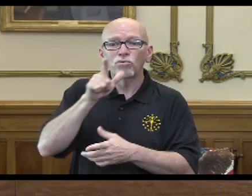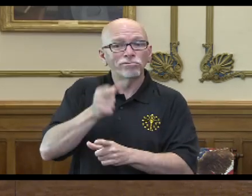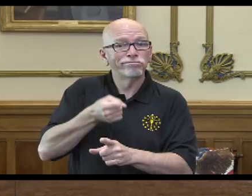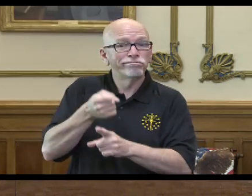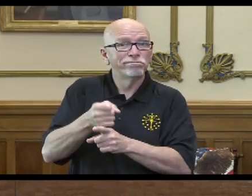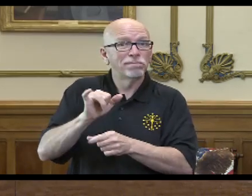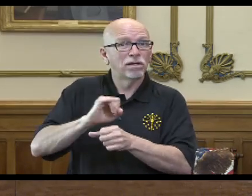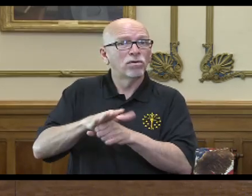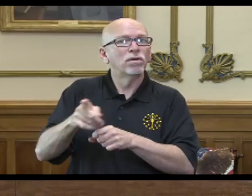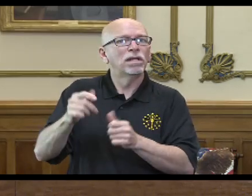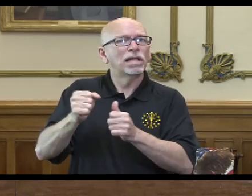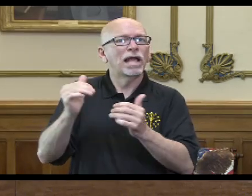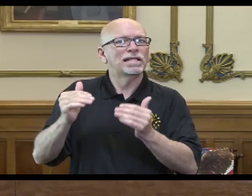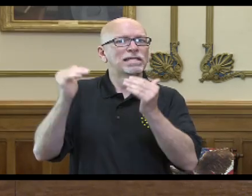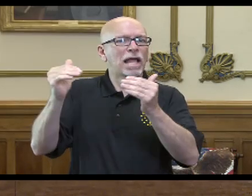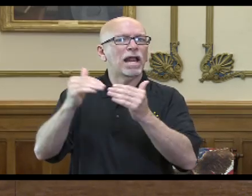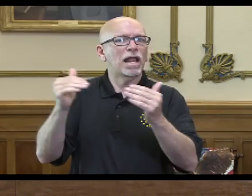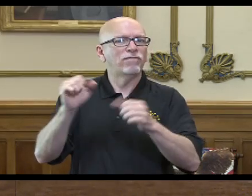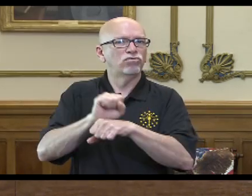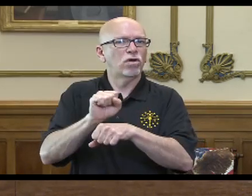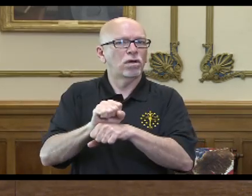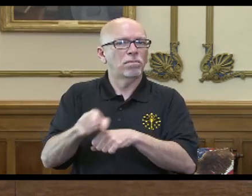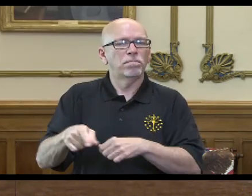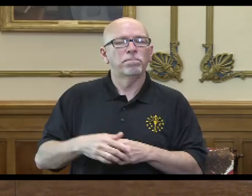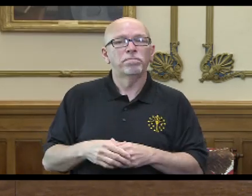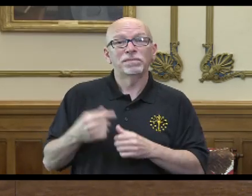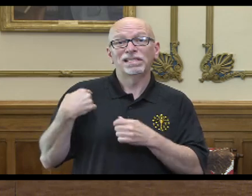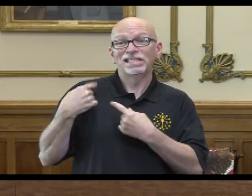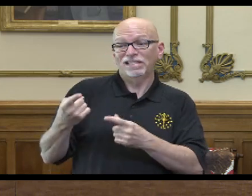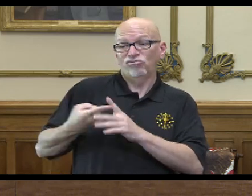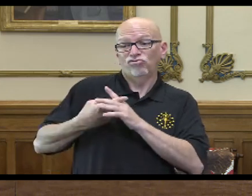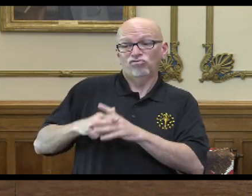access the next level jobs. Since launching their